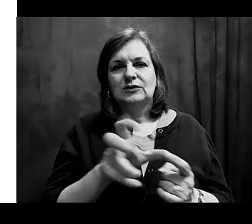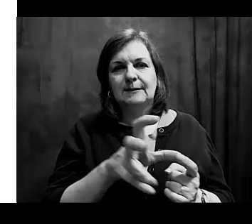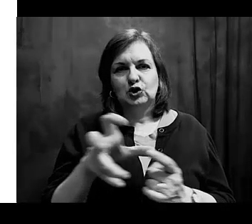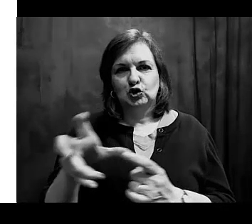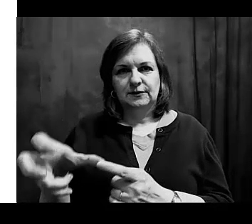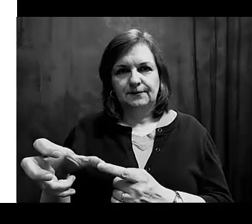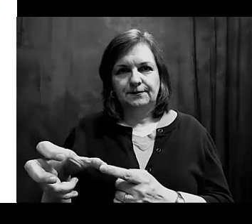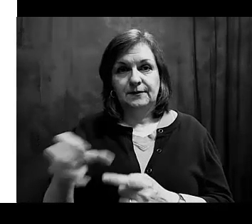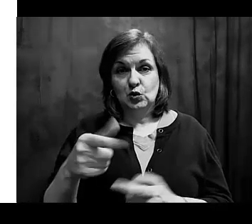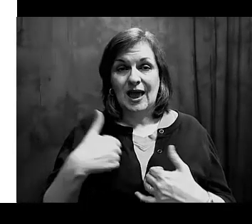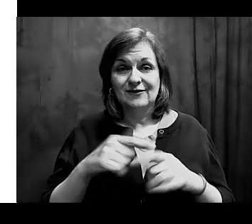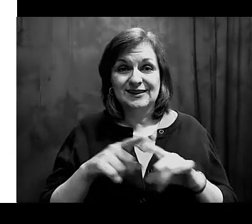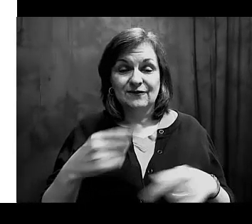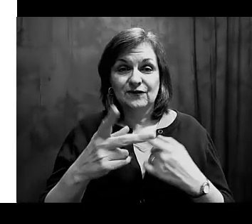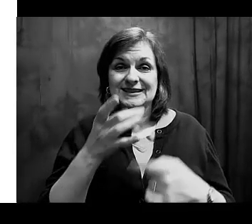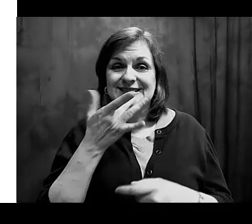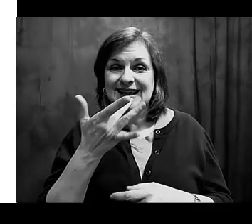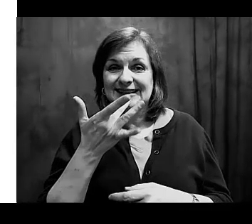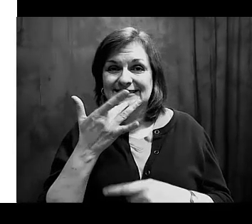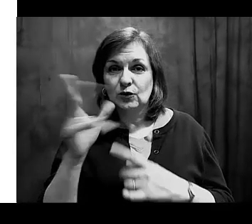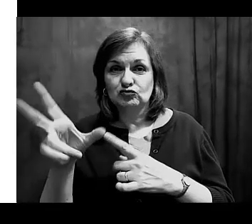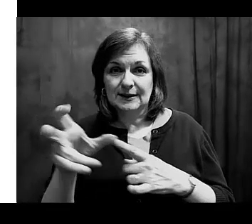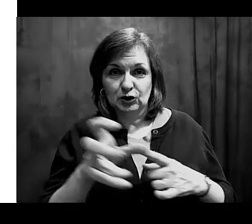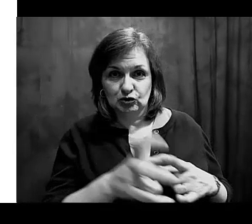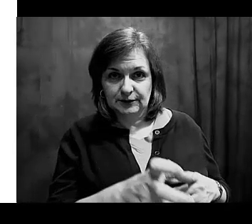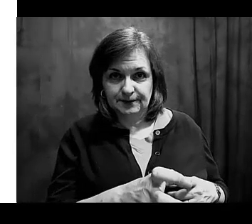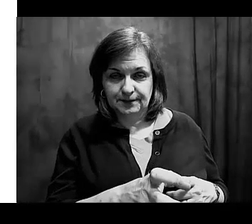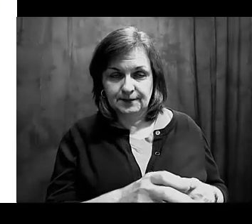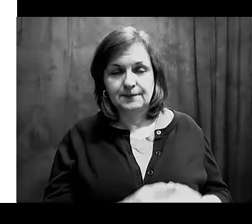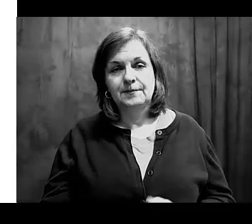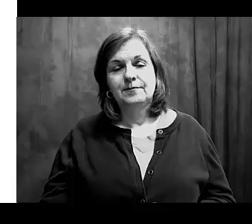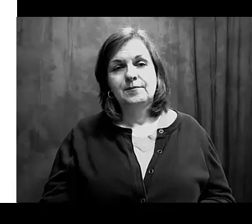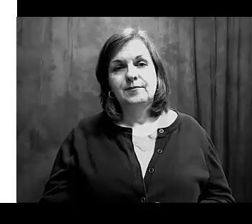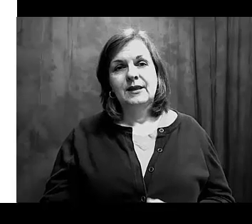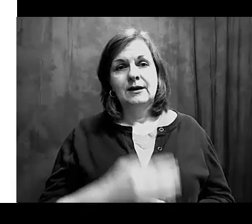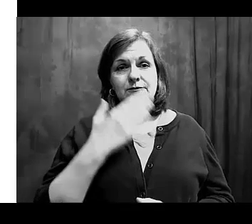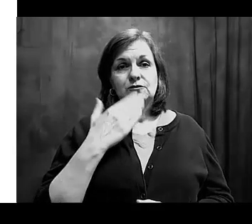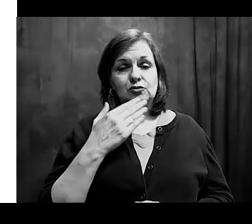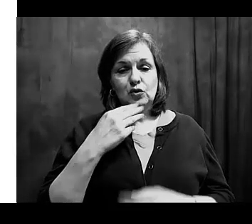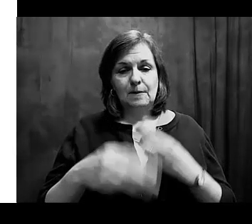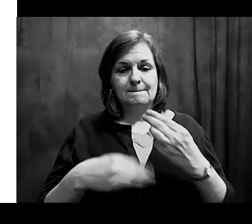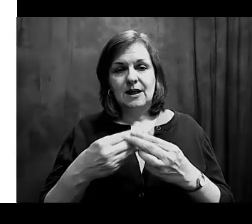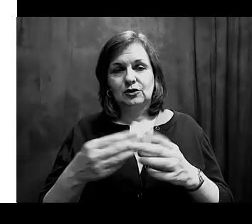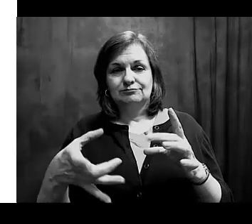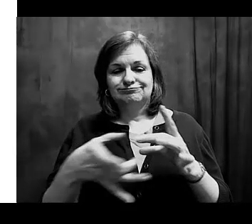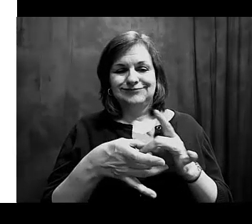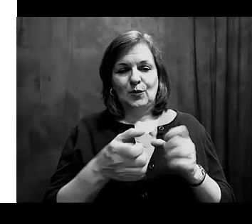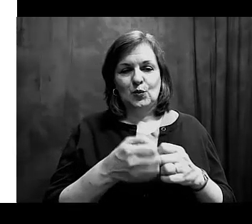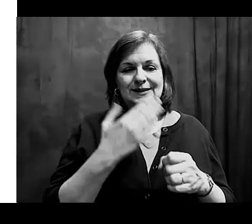work and process this information. So if we look at